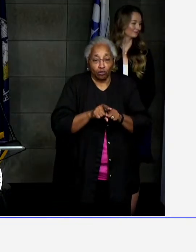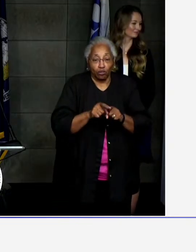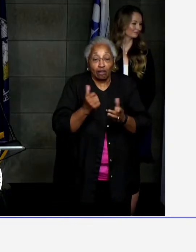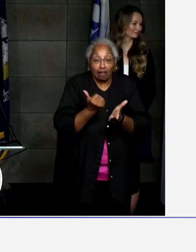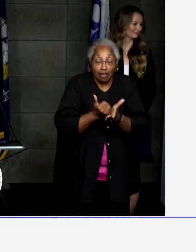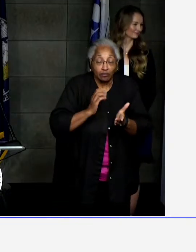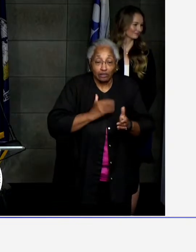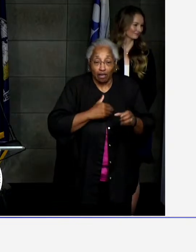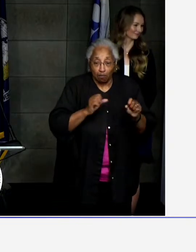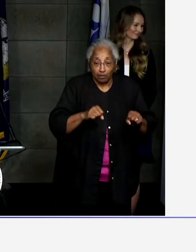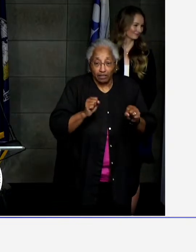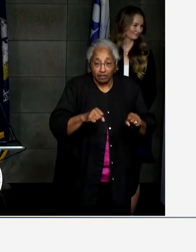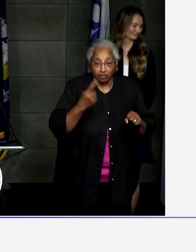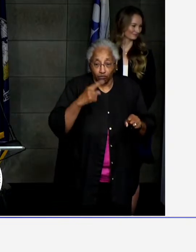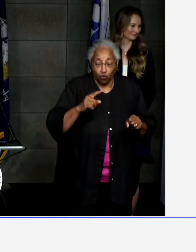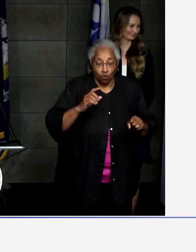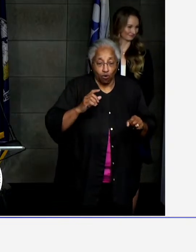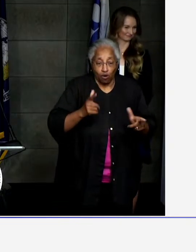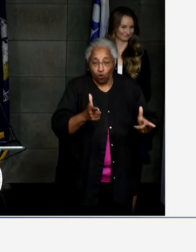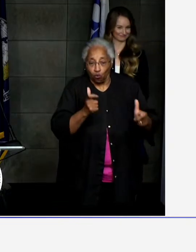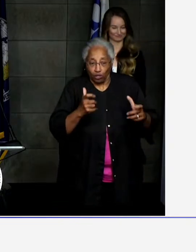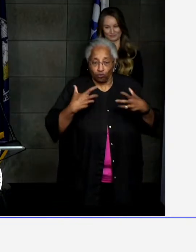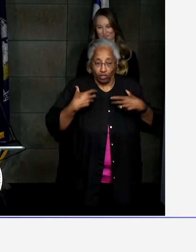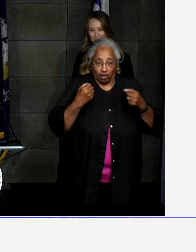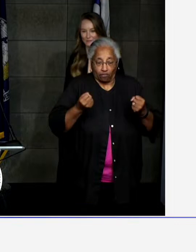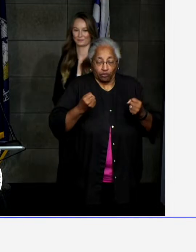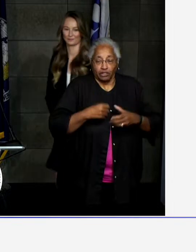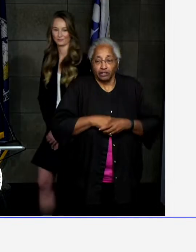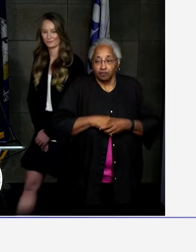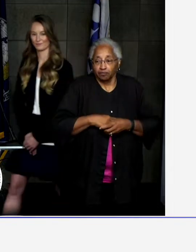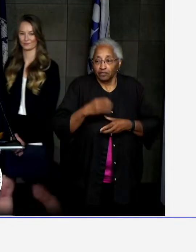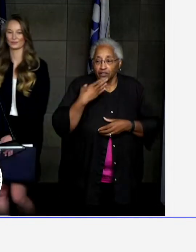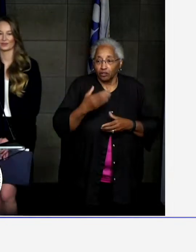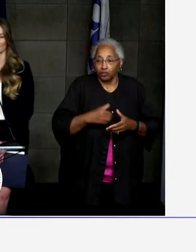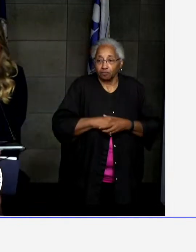better recovery and a quicker recovery.